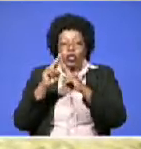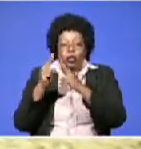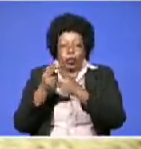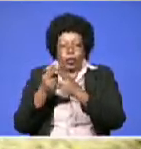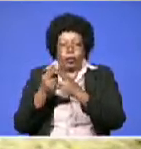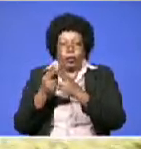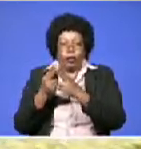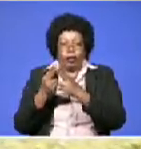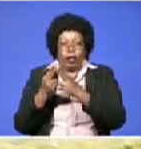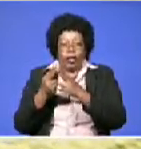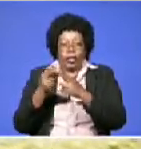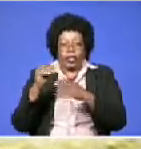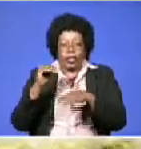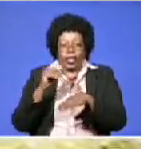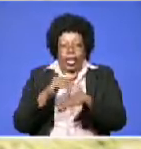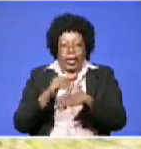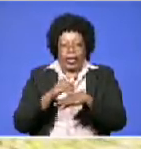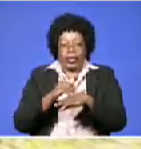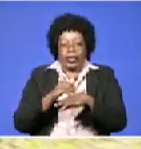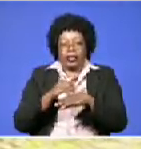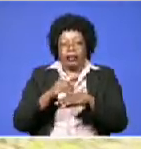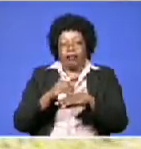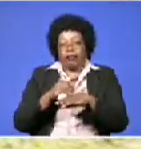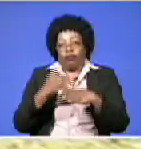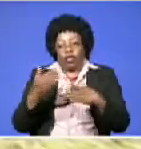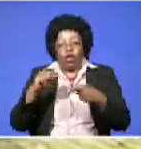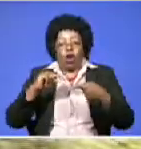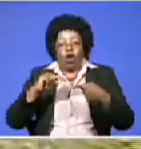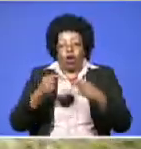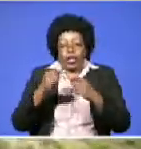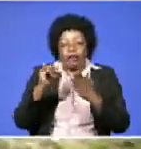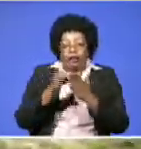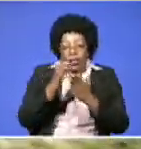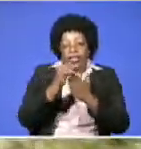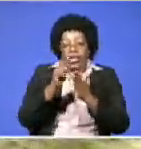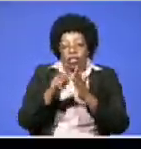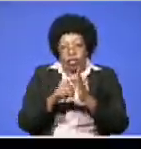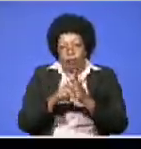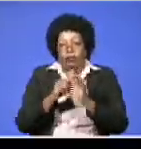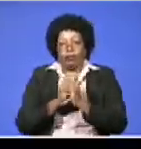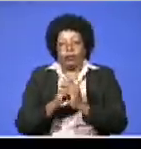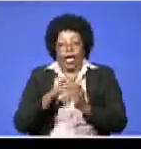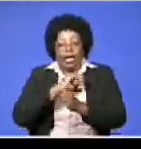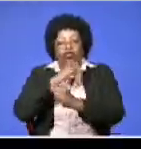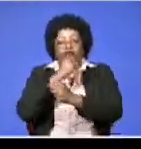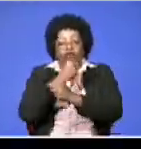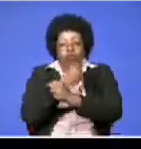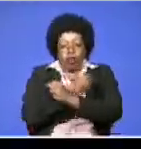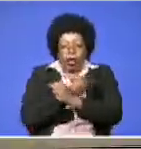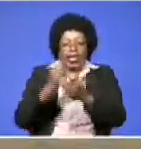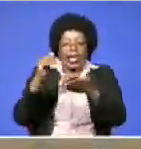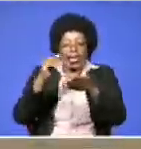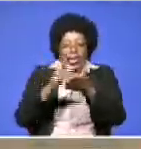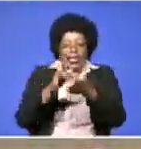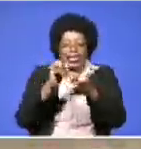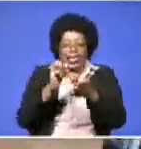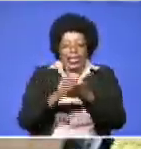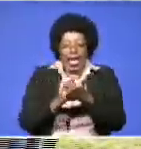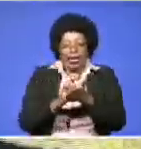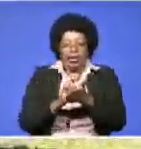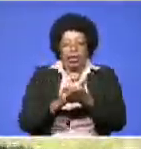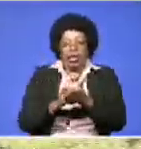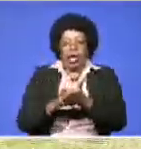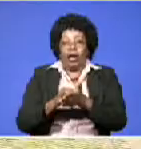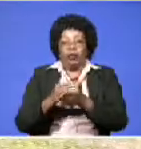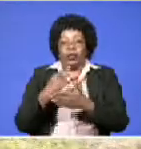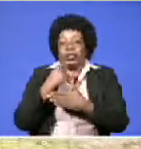it could jeopardize the initial investigations. I would strongly advise against that, and it's something we